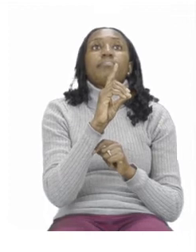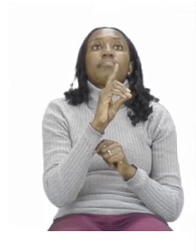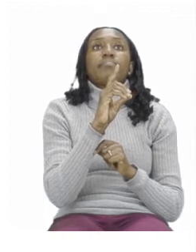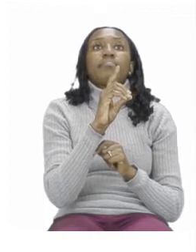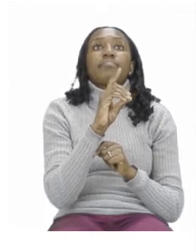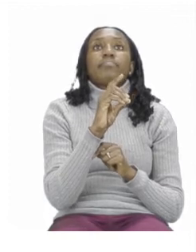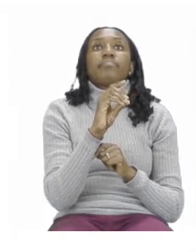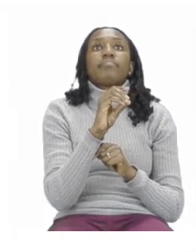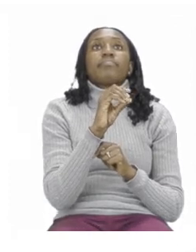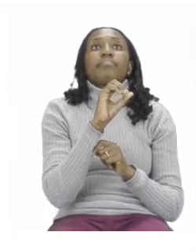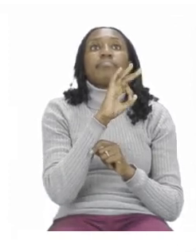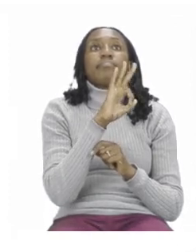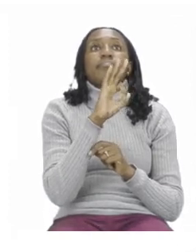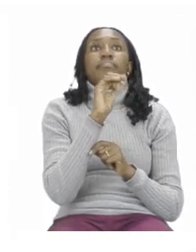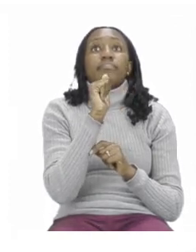Fan.